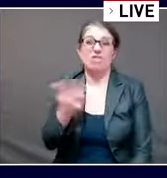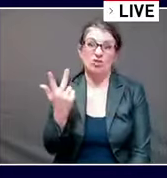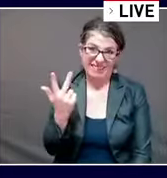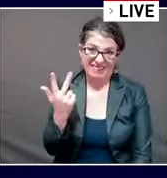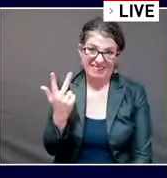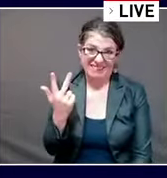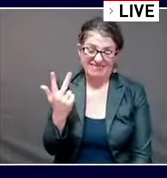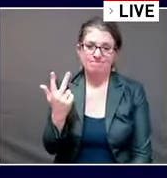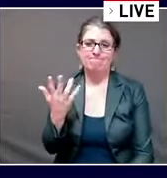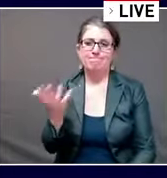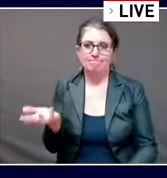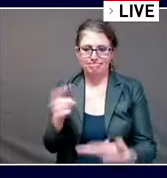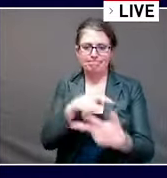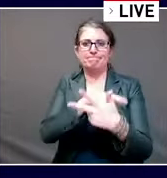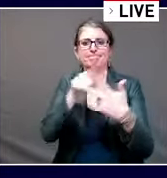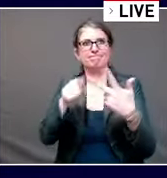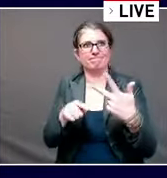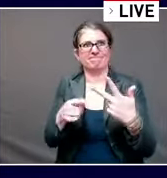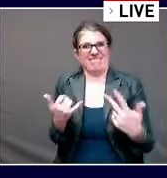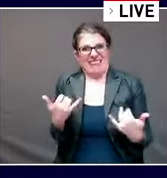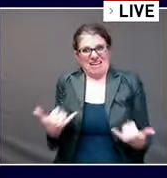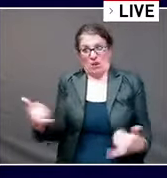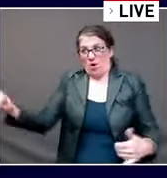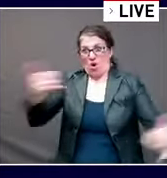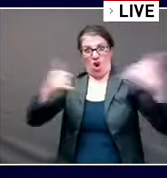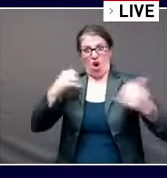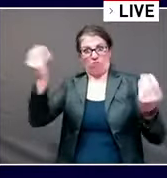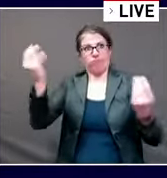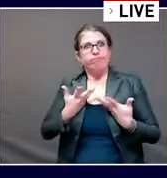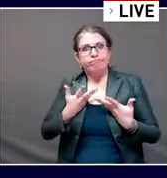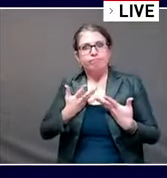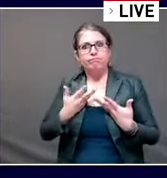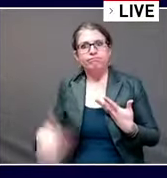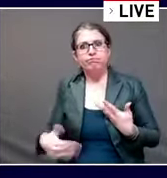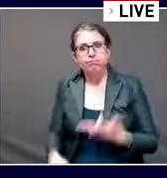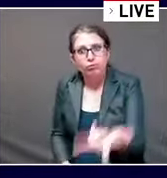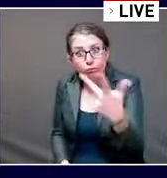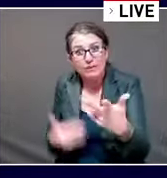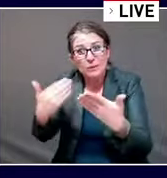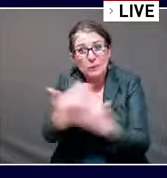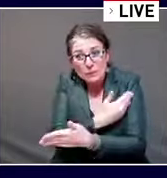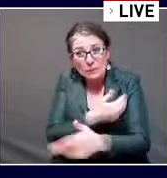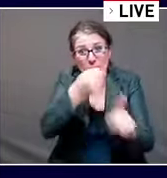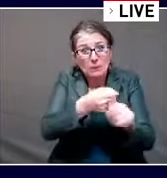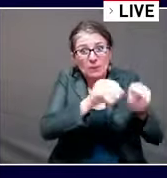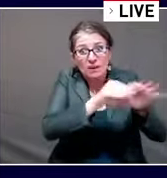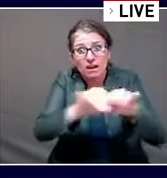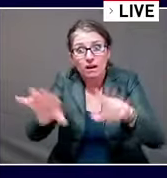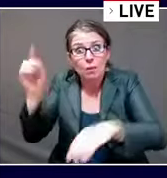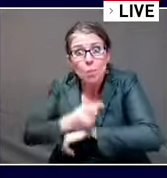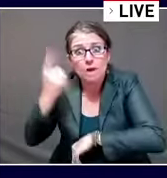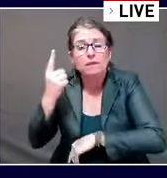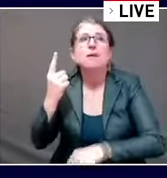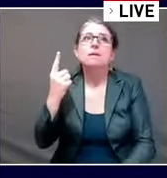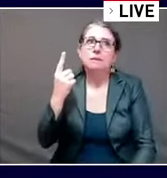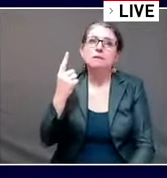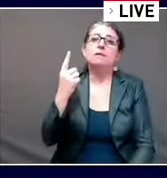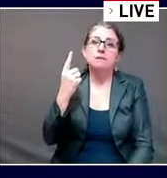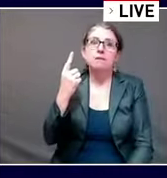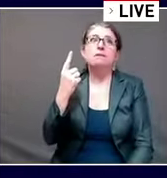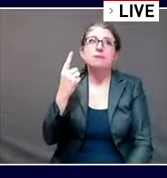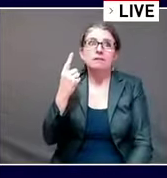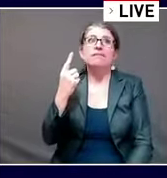outbreak investigations that Maine CDC epidemiologists opened just on Saturday and Sunday. For